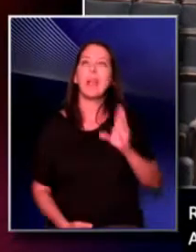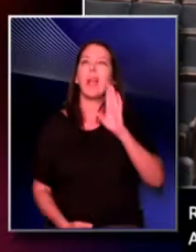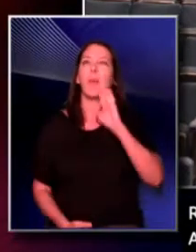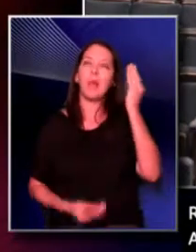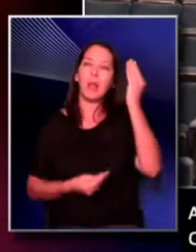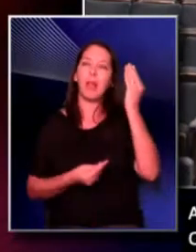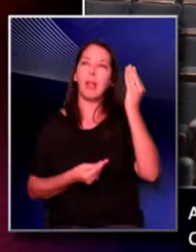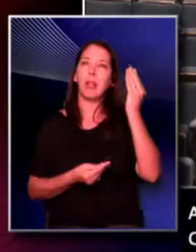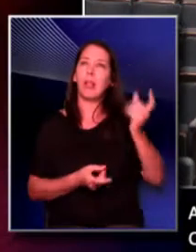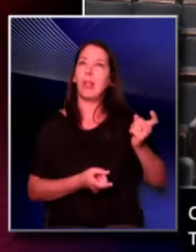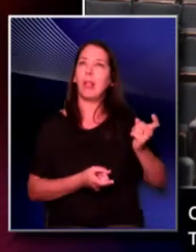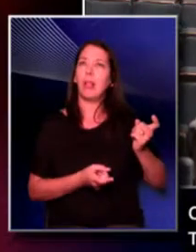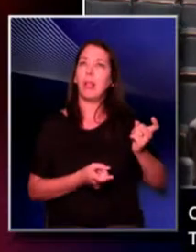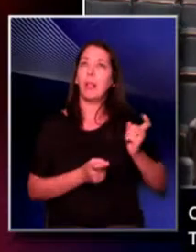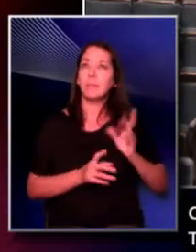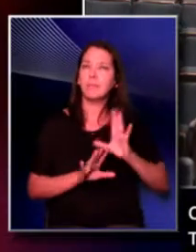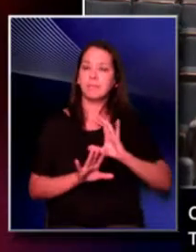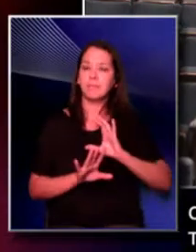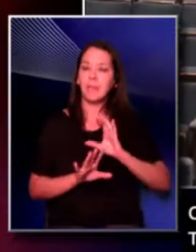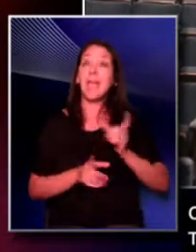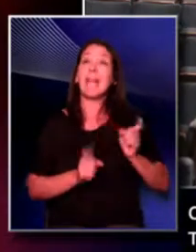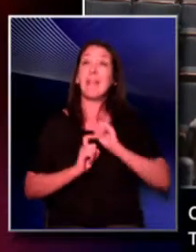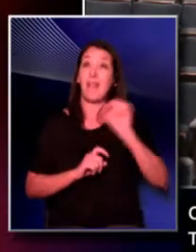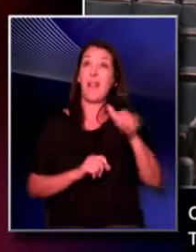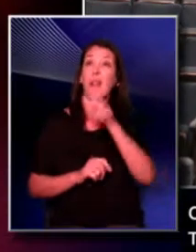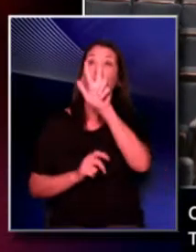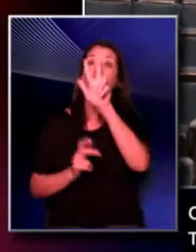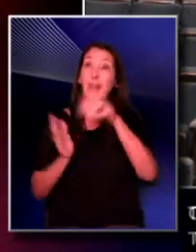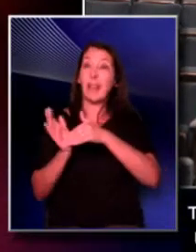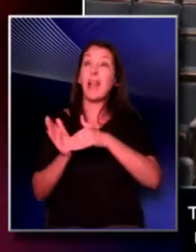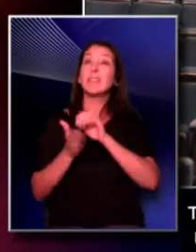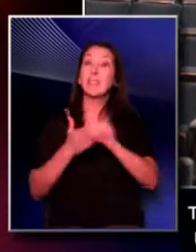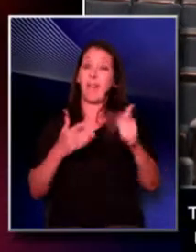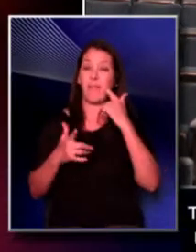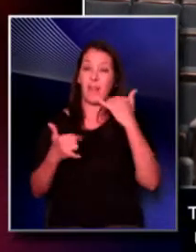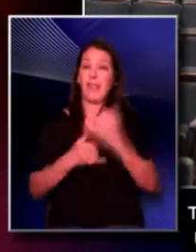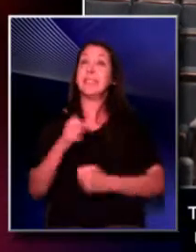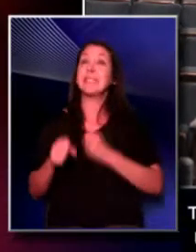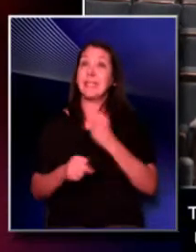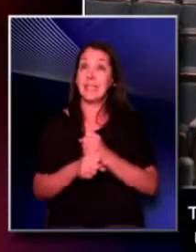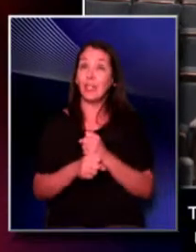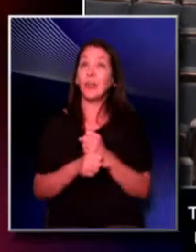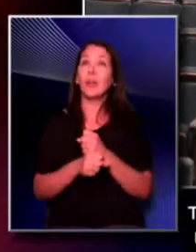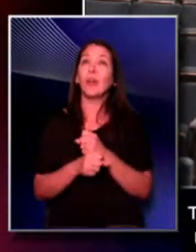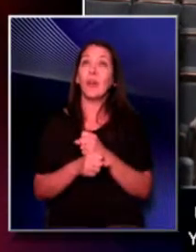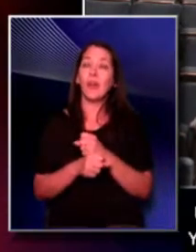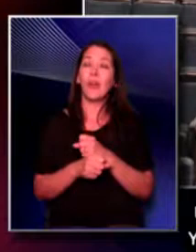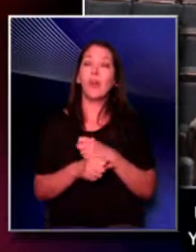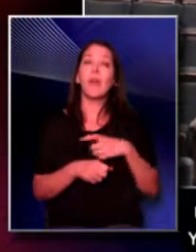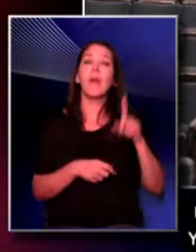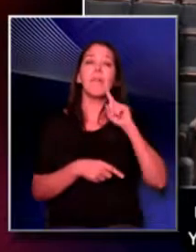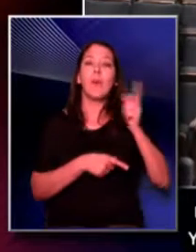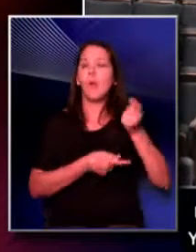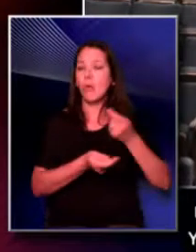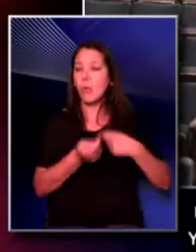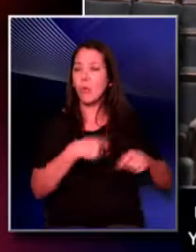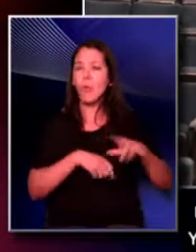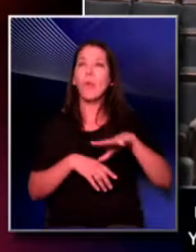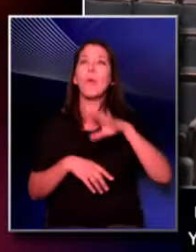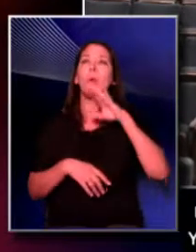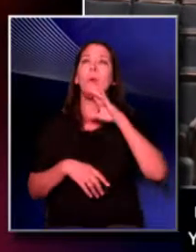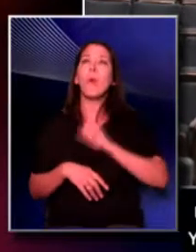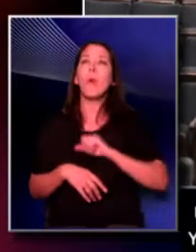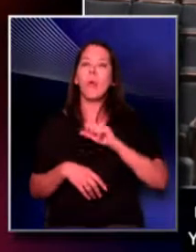another, $300,000 for this year to replace old and aging